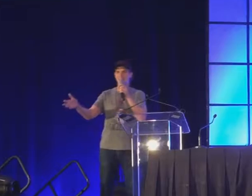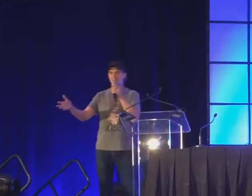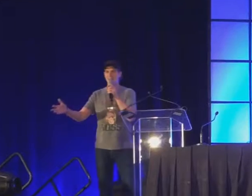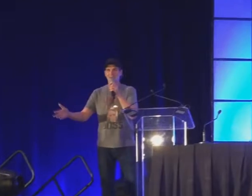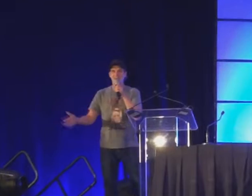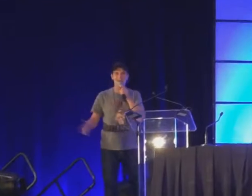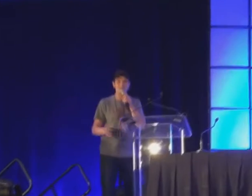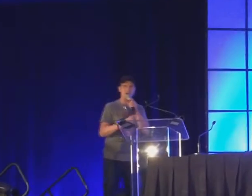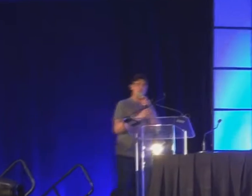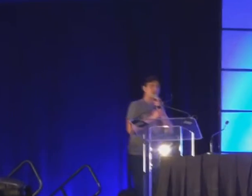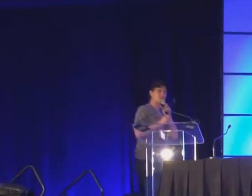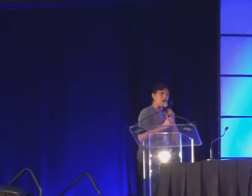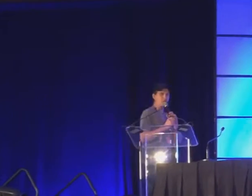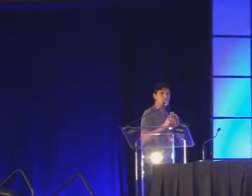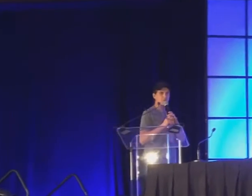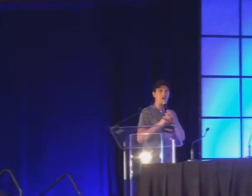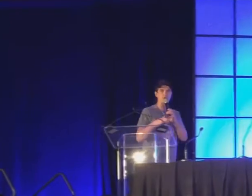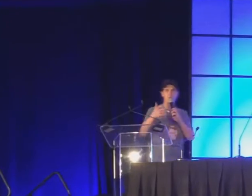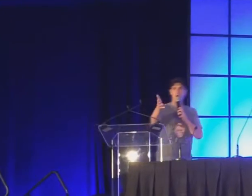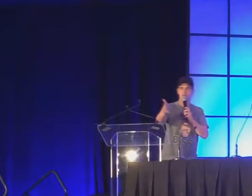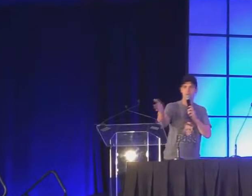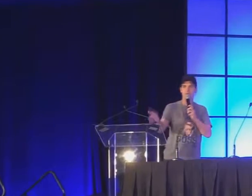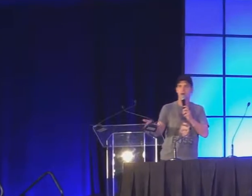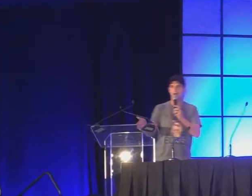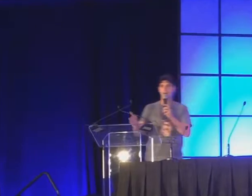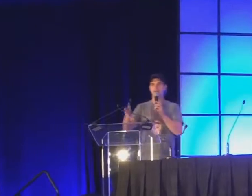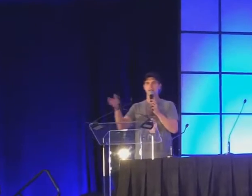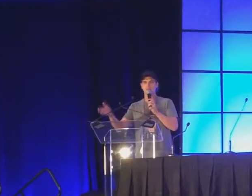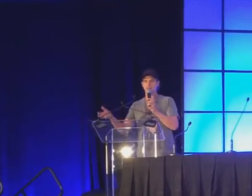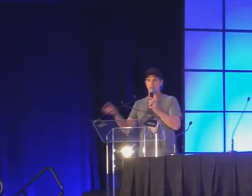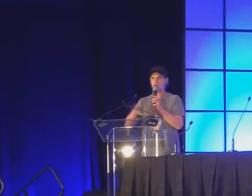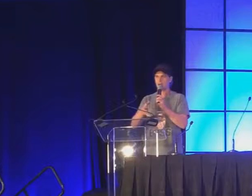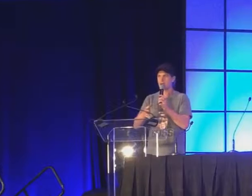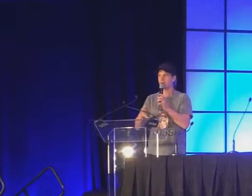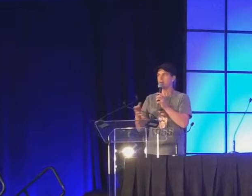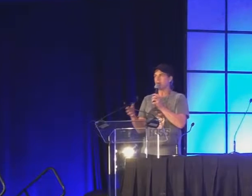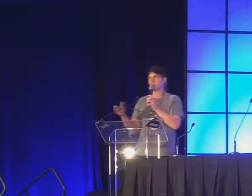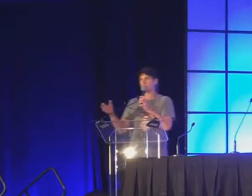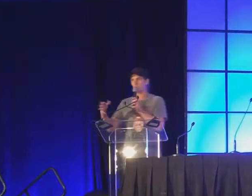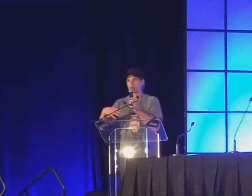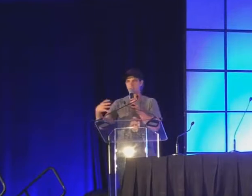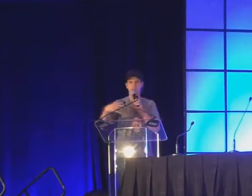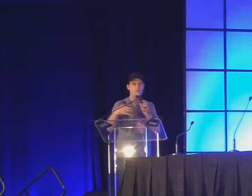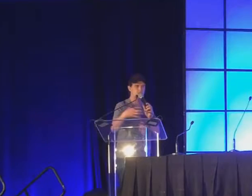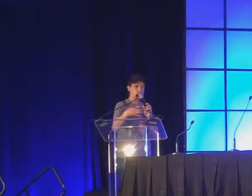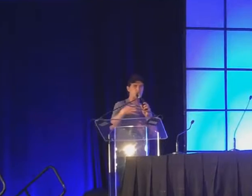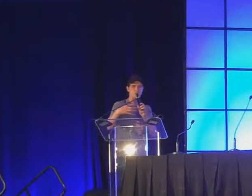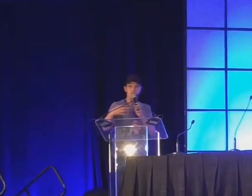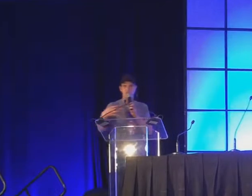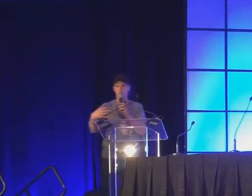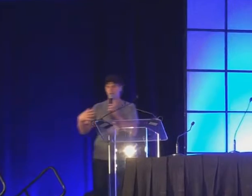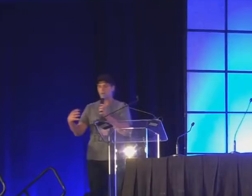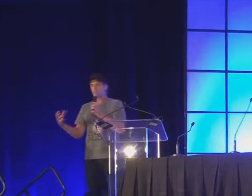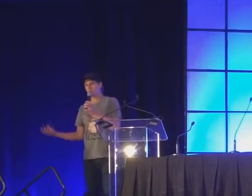guys watch Comic Book Men, Walter and Brian and Kevin used to all hang out, and they worked at this community